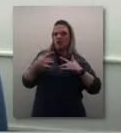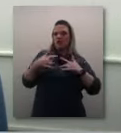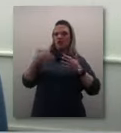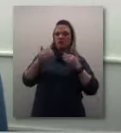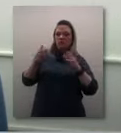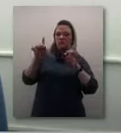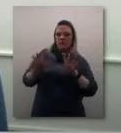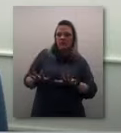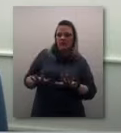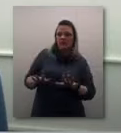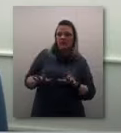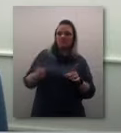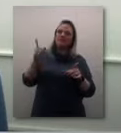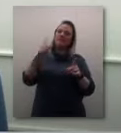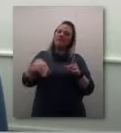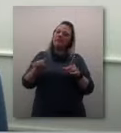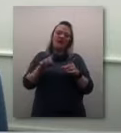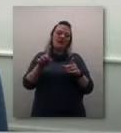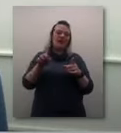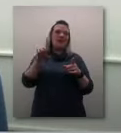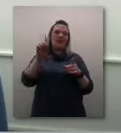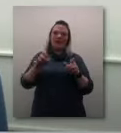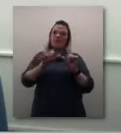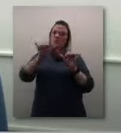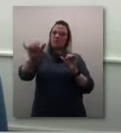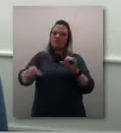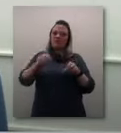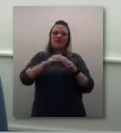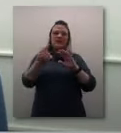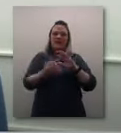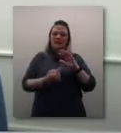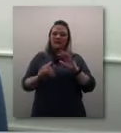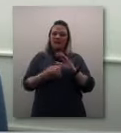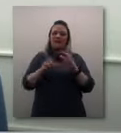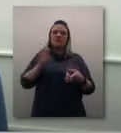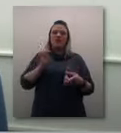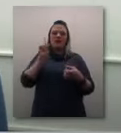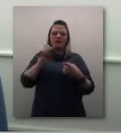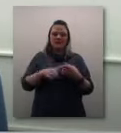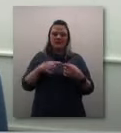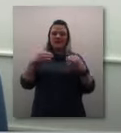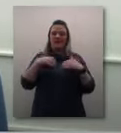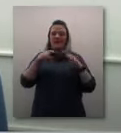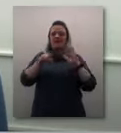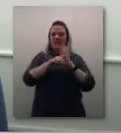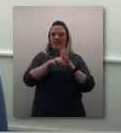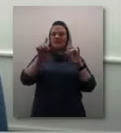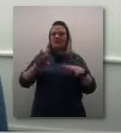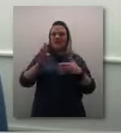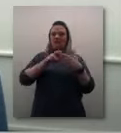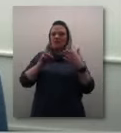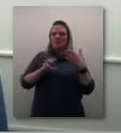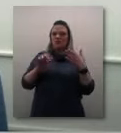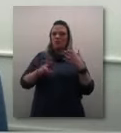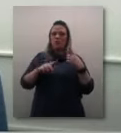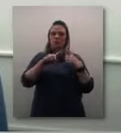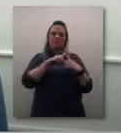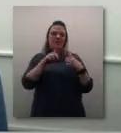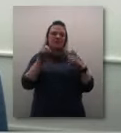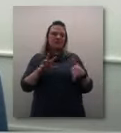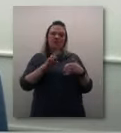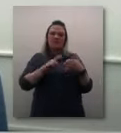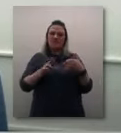tested, they need to remain in isolation until they have a negative test result, or if they have a positive test